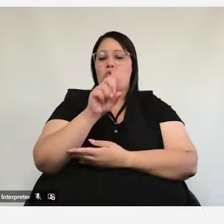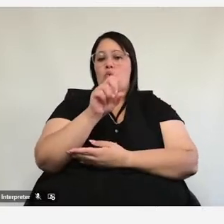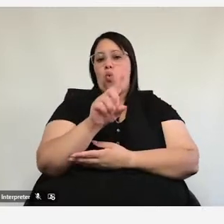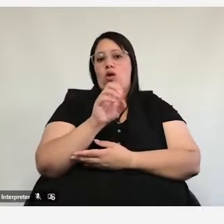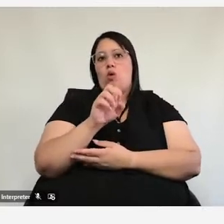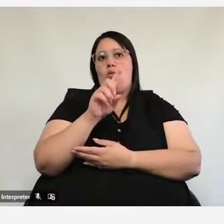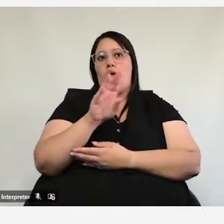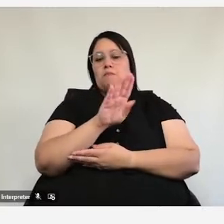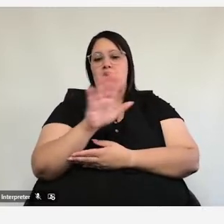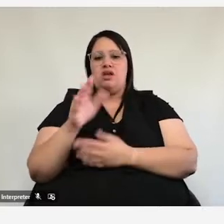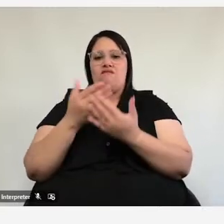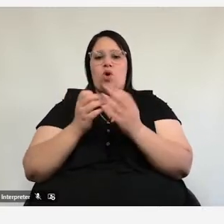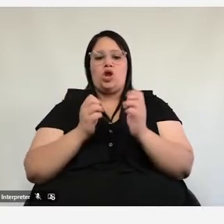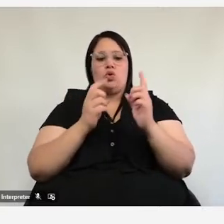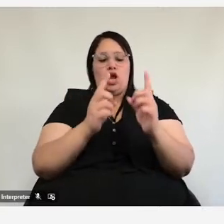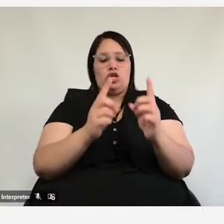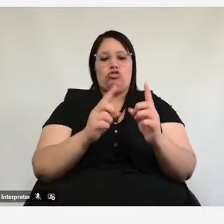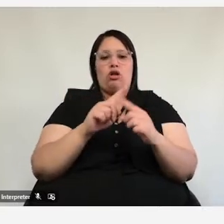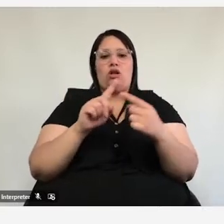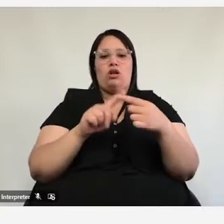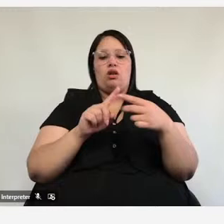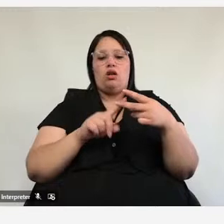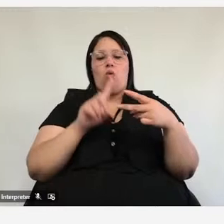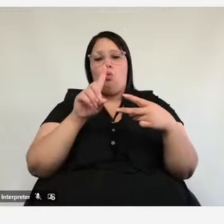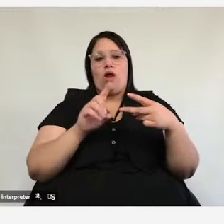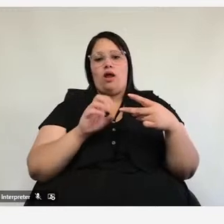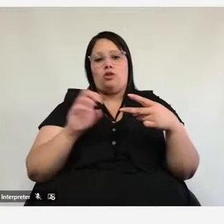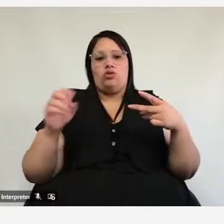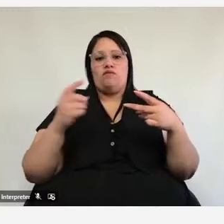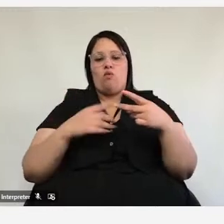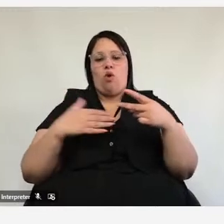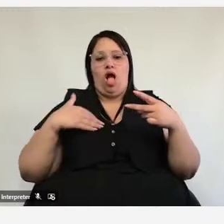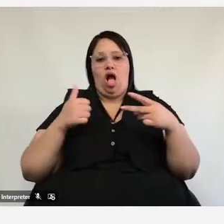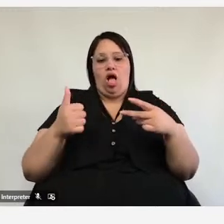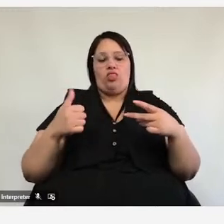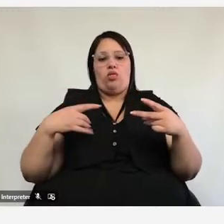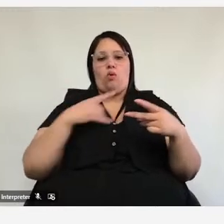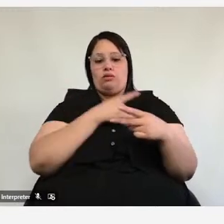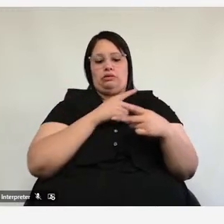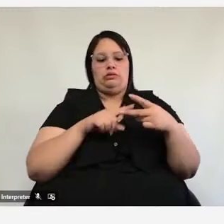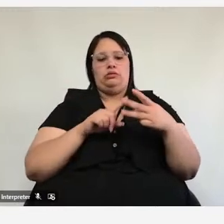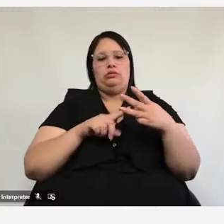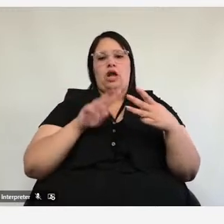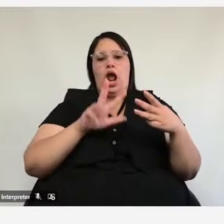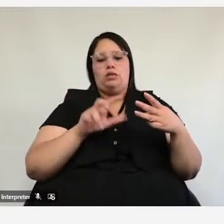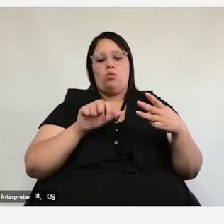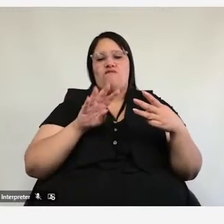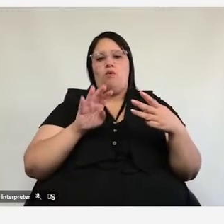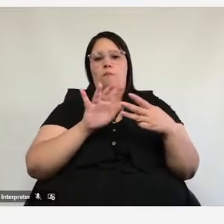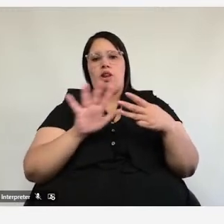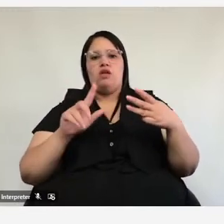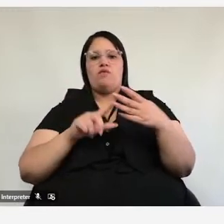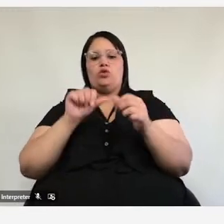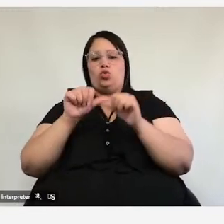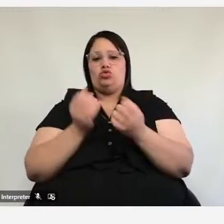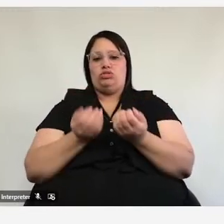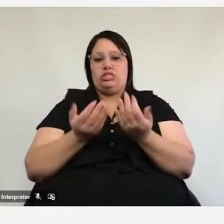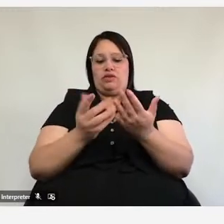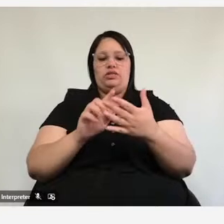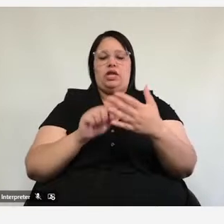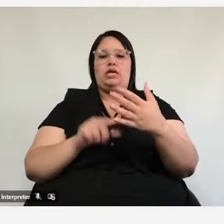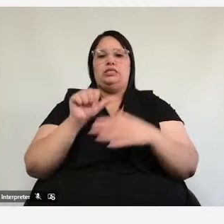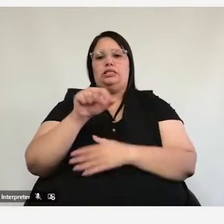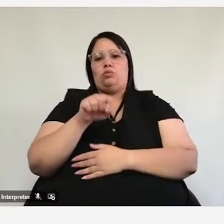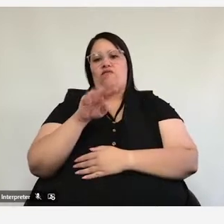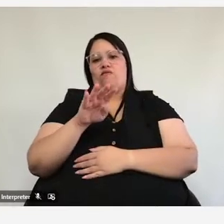101 billion rand for education, 100 billion rand for health and wellness, 8.4 billion rand for social services, and 6.4